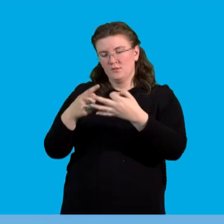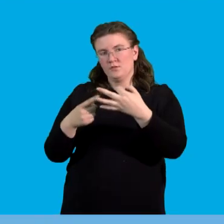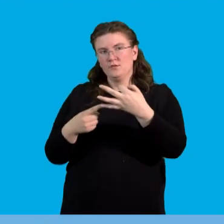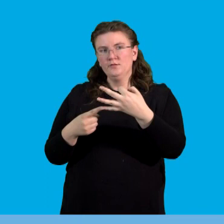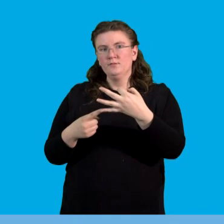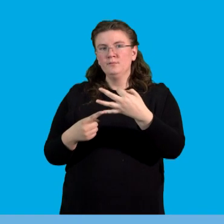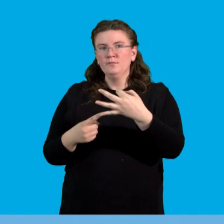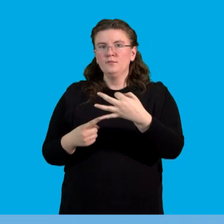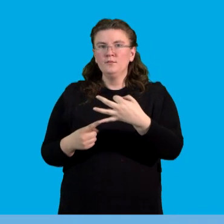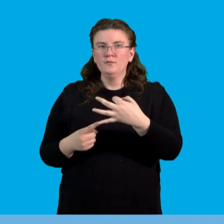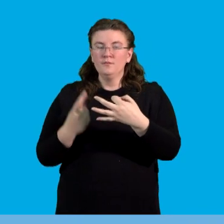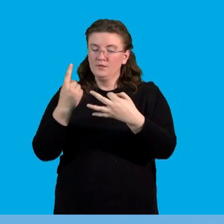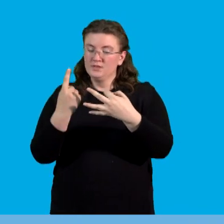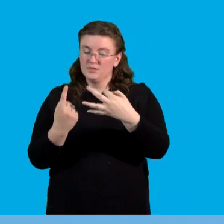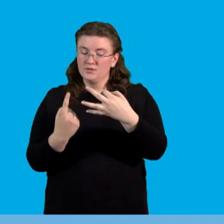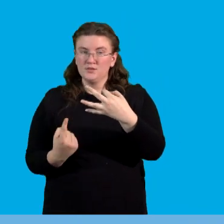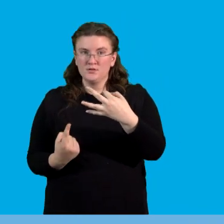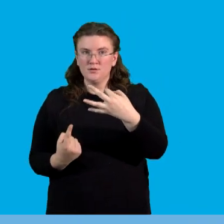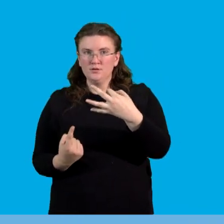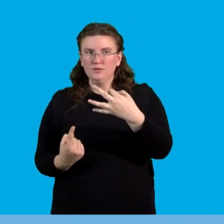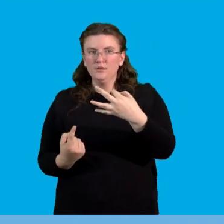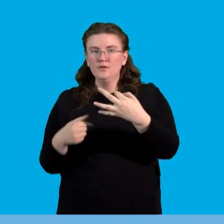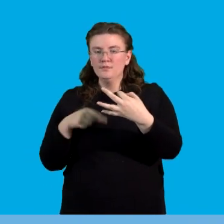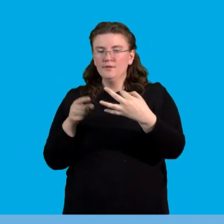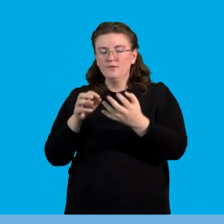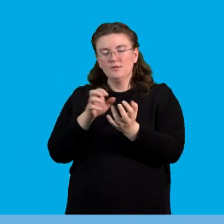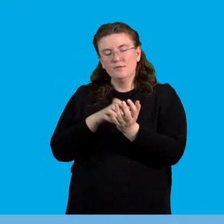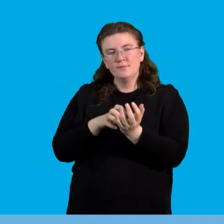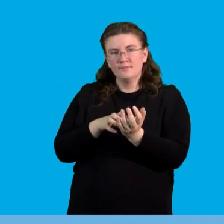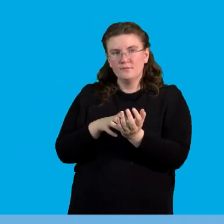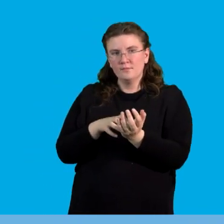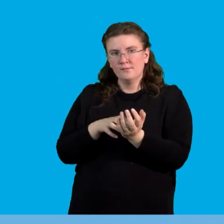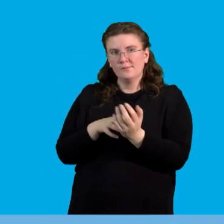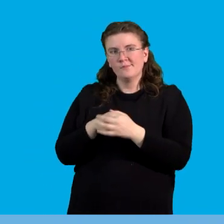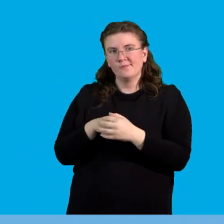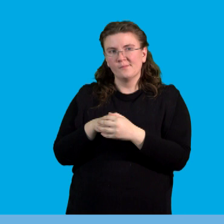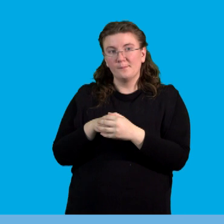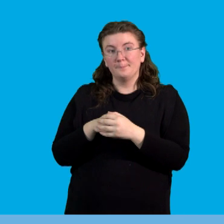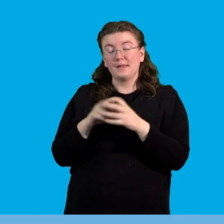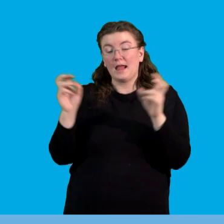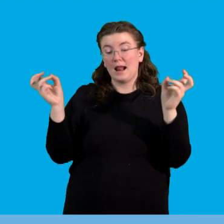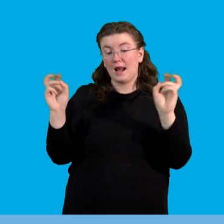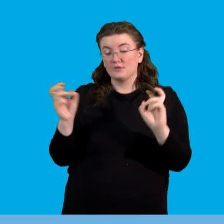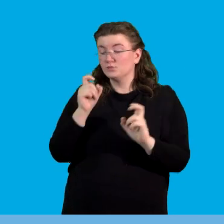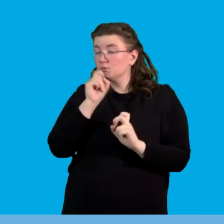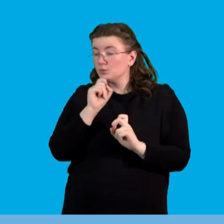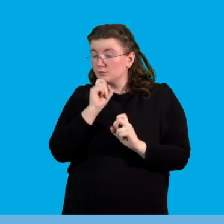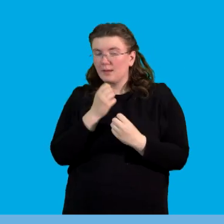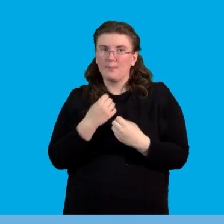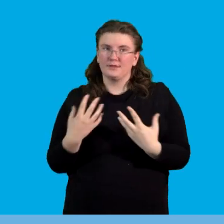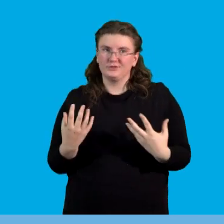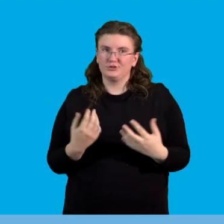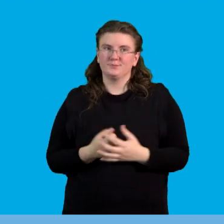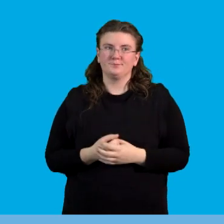have 3 questions and also on each of these questions, we are supposed to calculate the cost of power consumption in